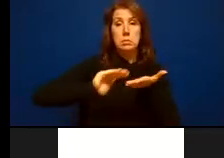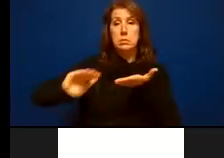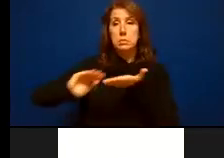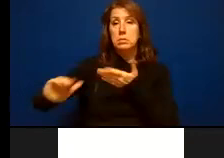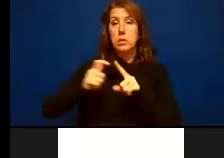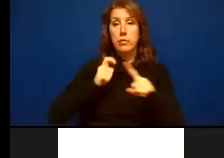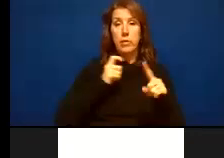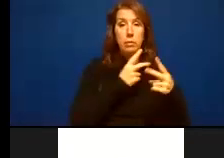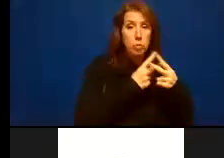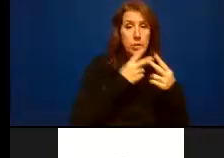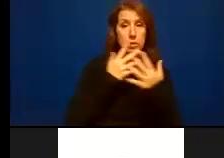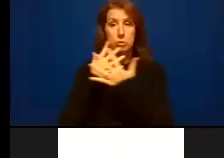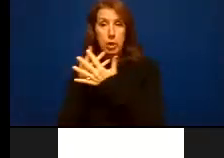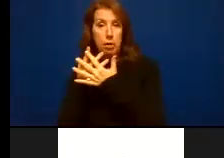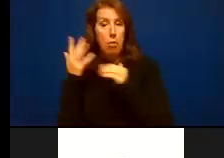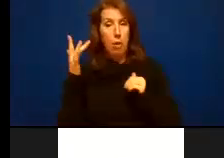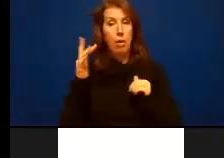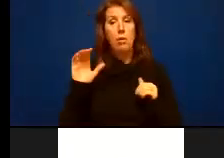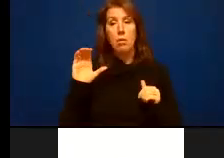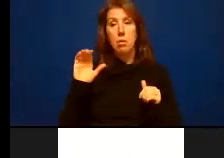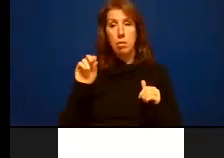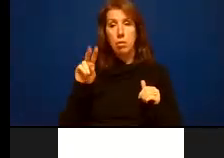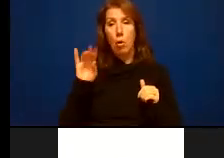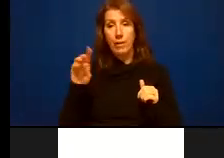prisons because of COVID outbreaks.